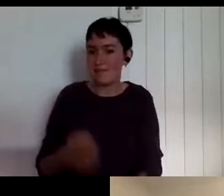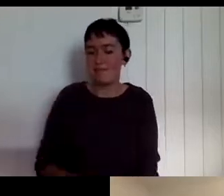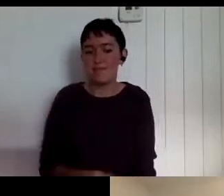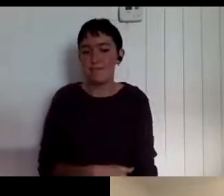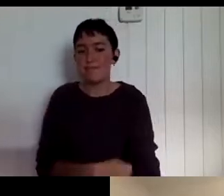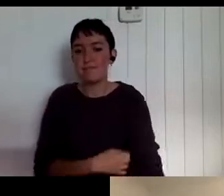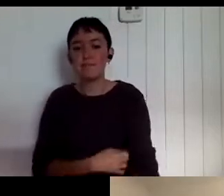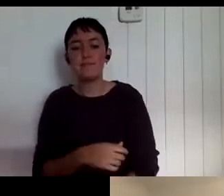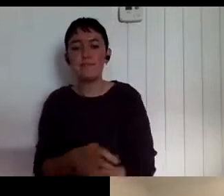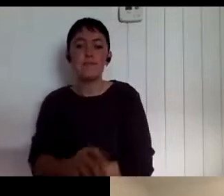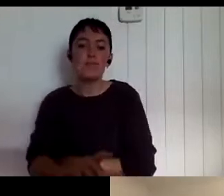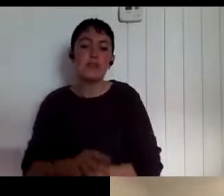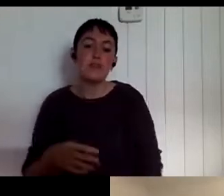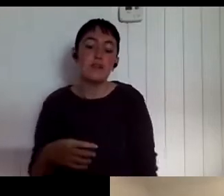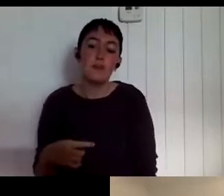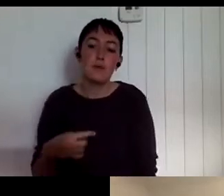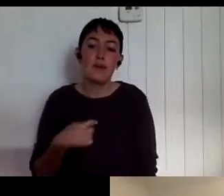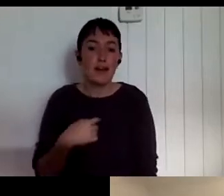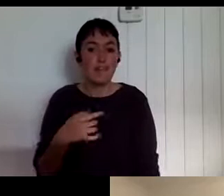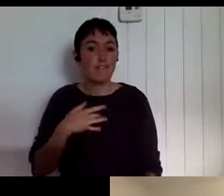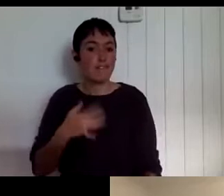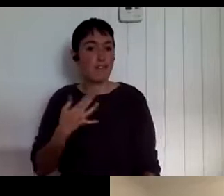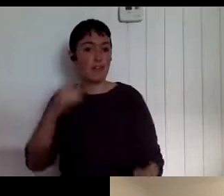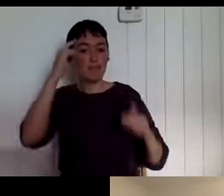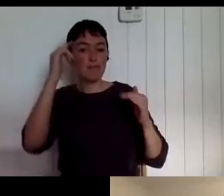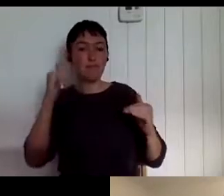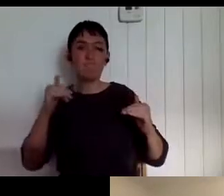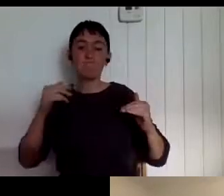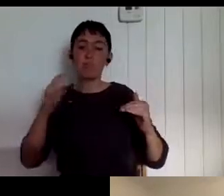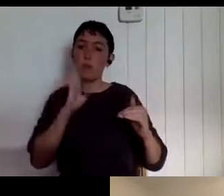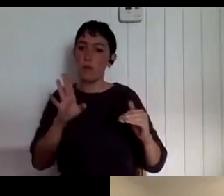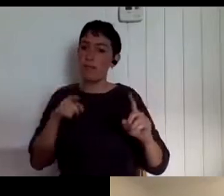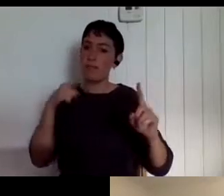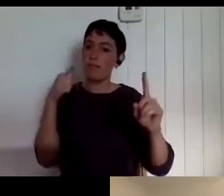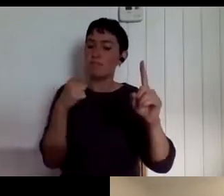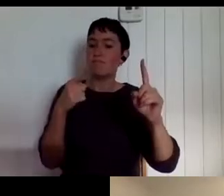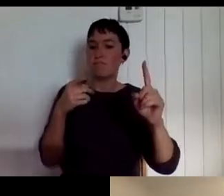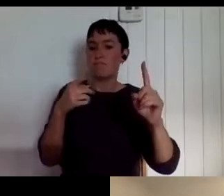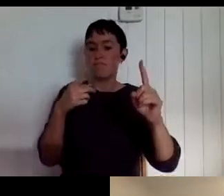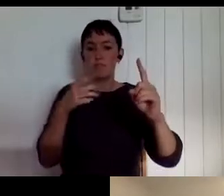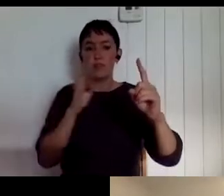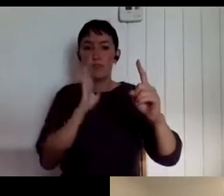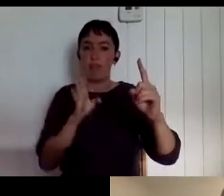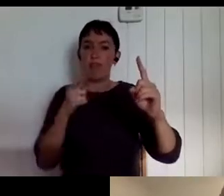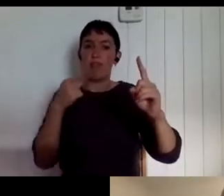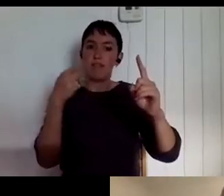you know, we will get to the goal of having sustainable energy because we kind of have to and we will. Great. I think, you